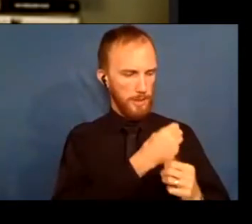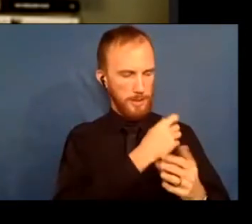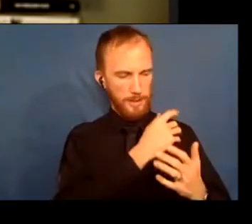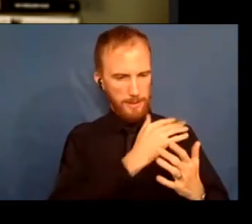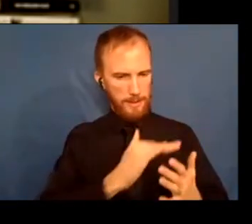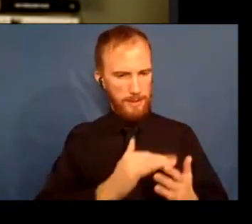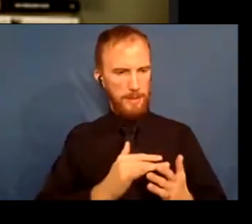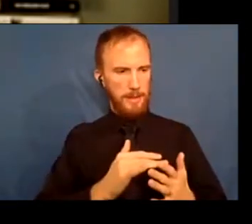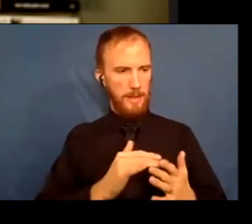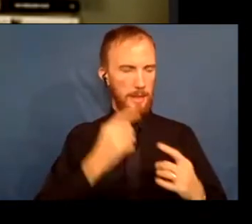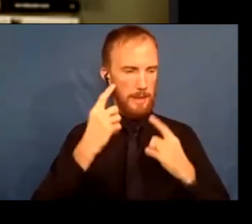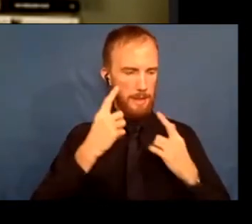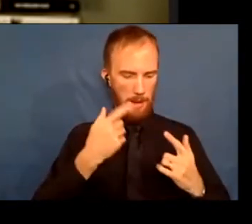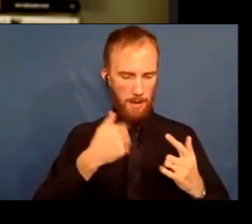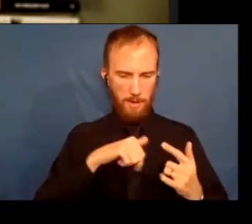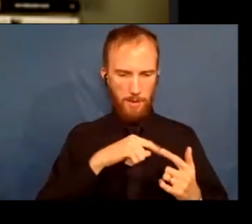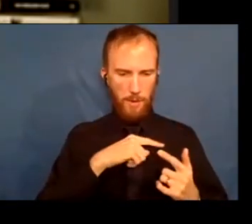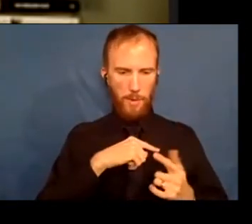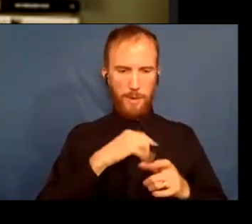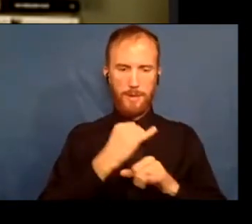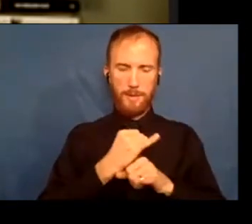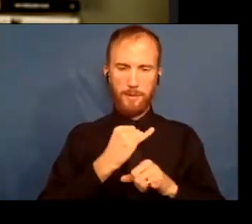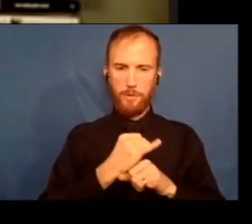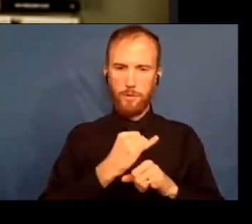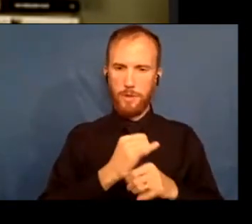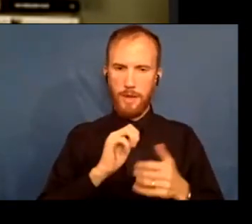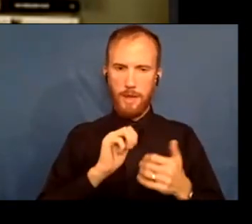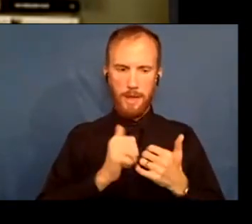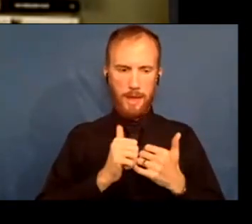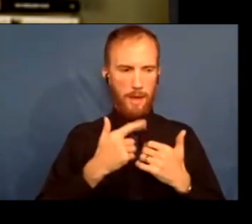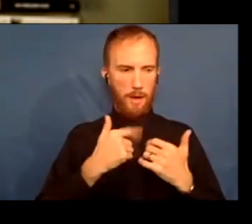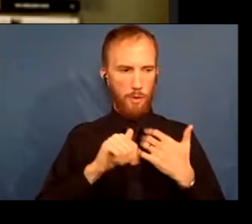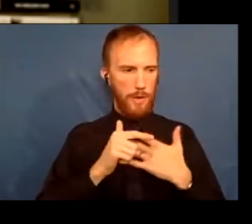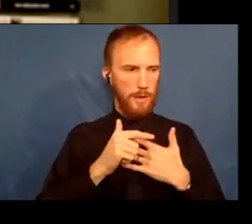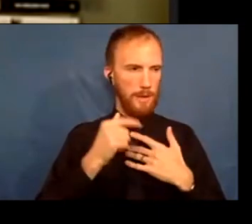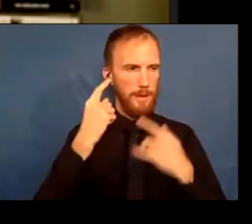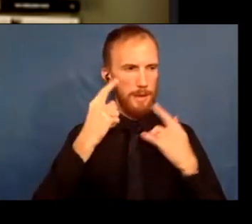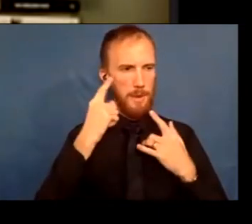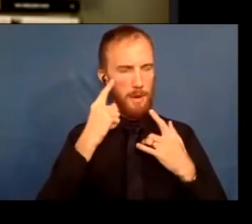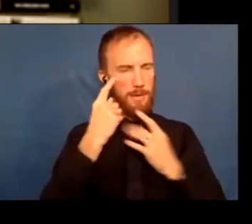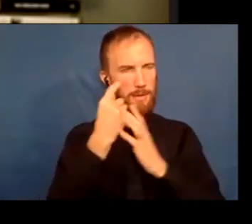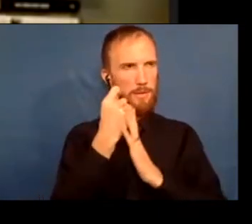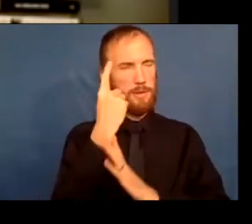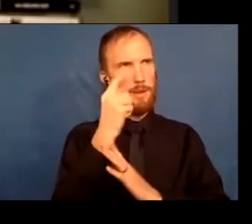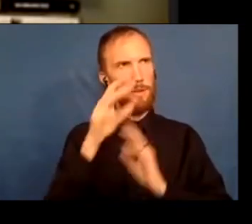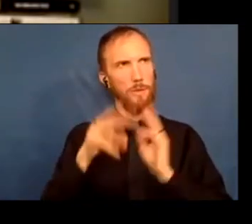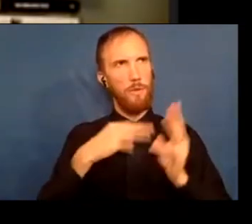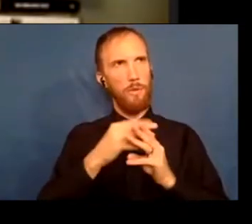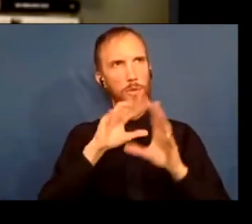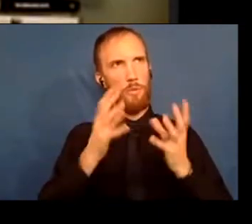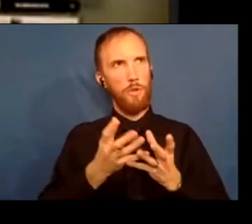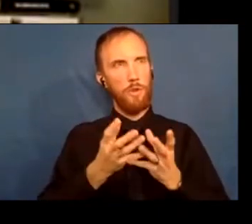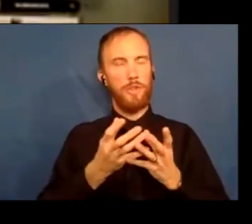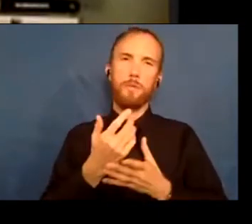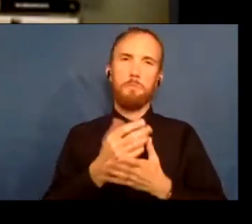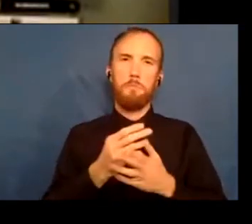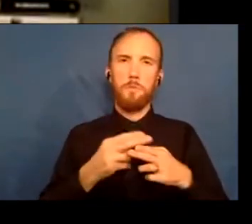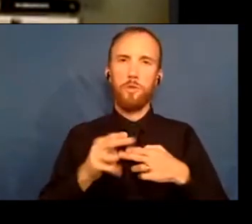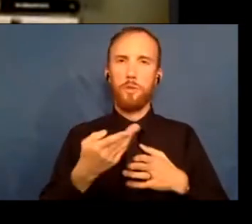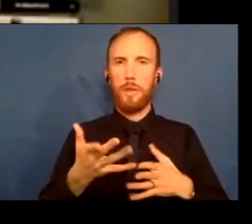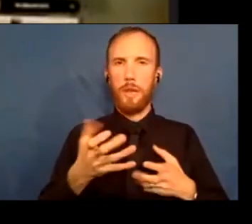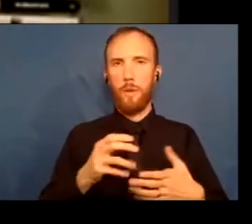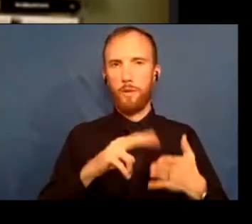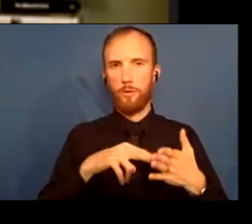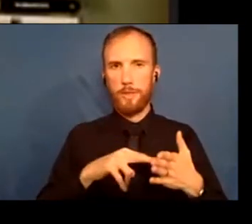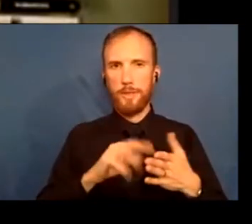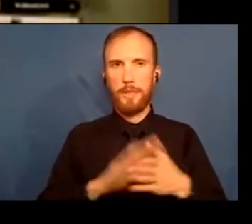institution, you know, how we understand the world. So this is just a little thing I'll read out, okay? The first two